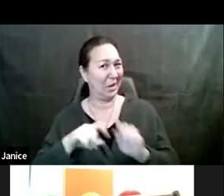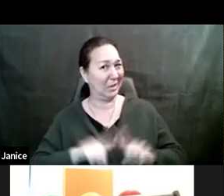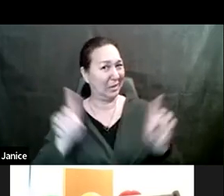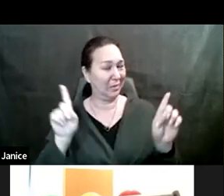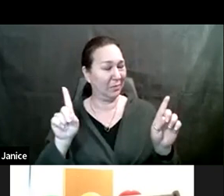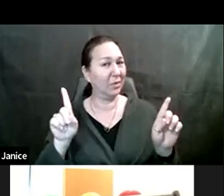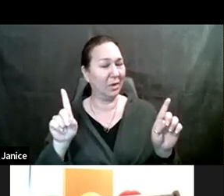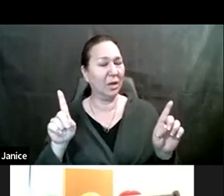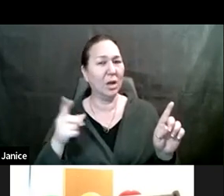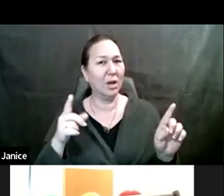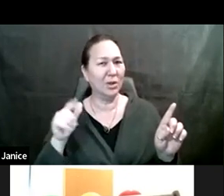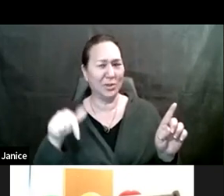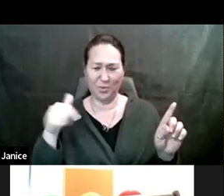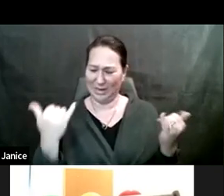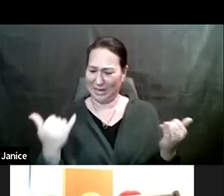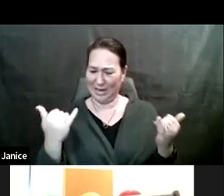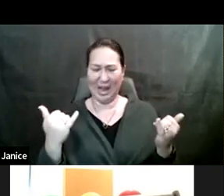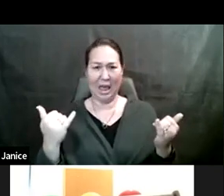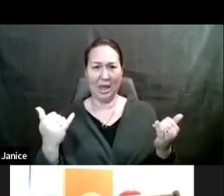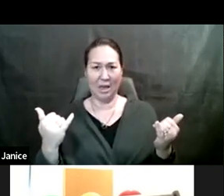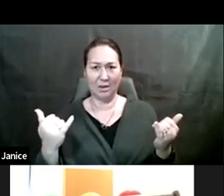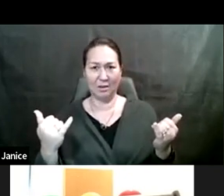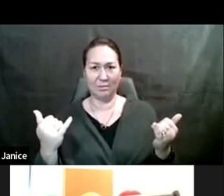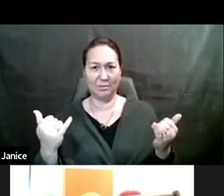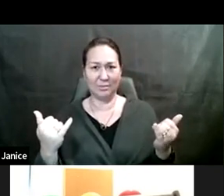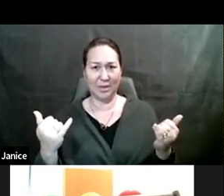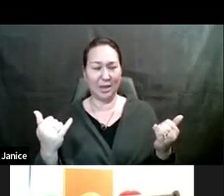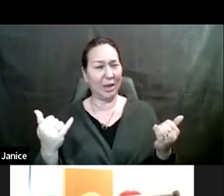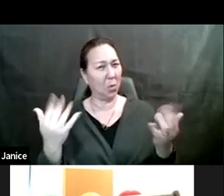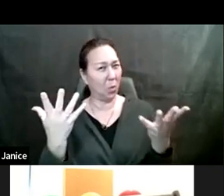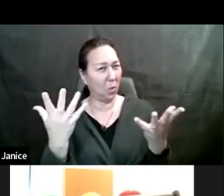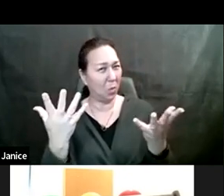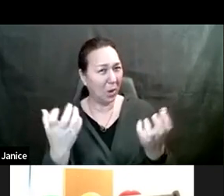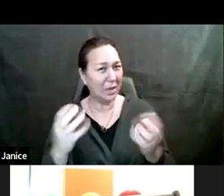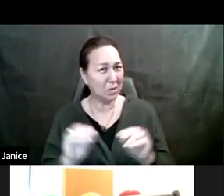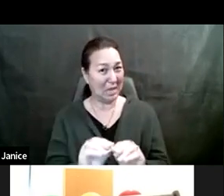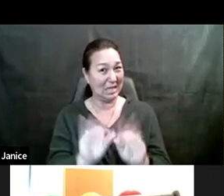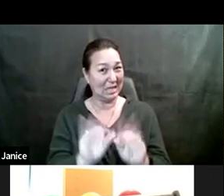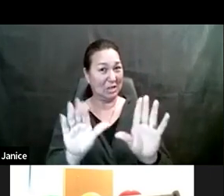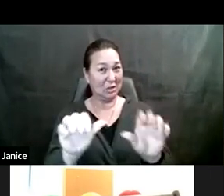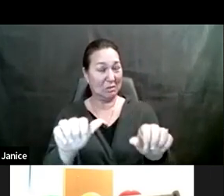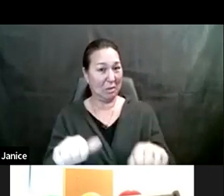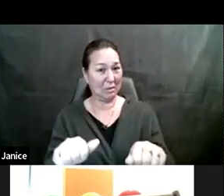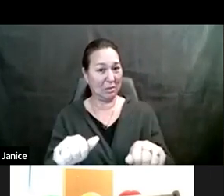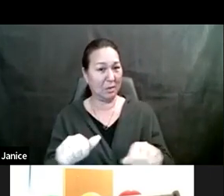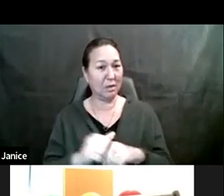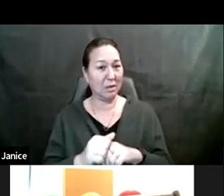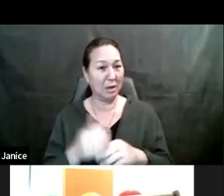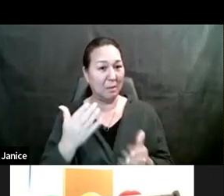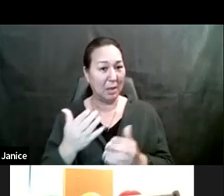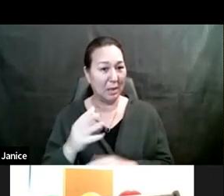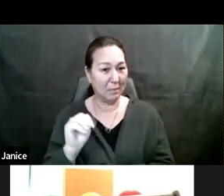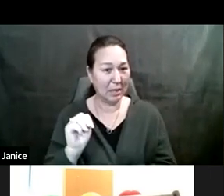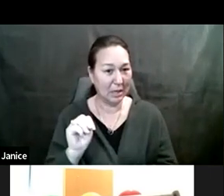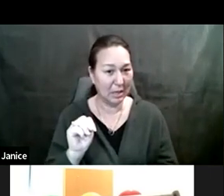coming out at this point as as clear as possible maybe from Mr kuder thank you Ms